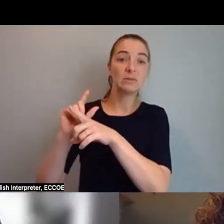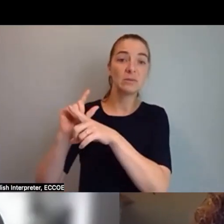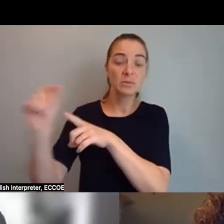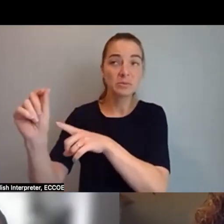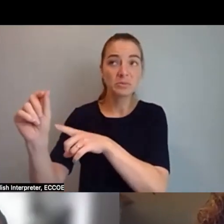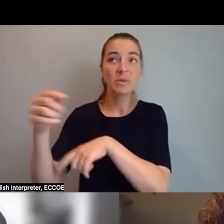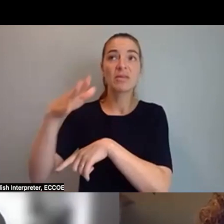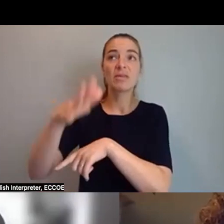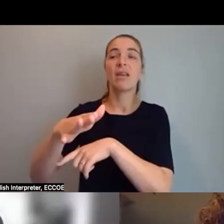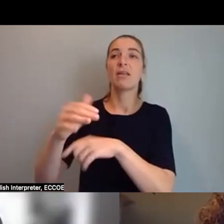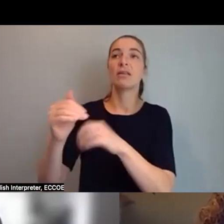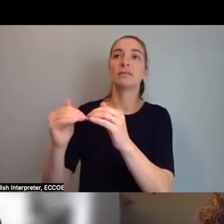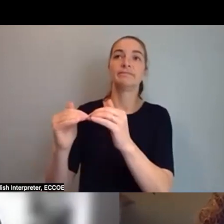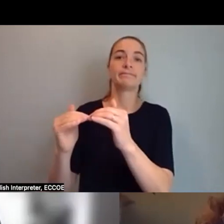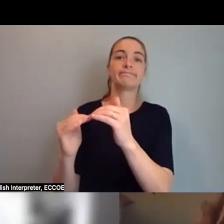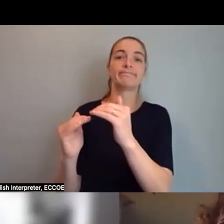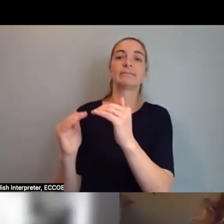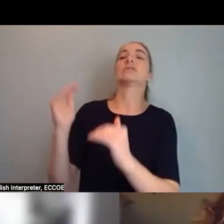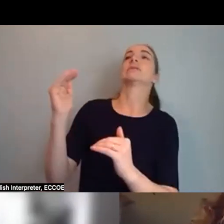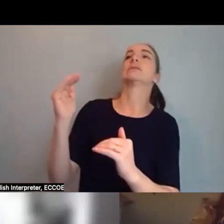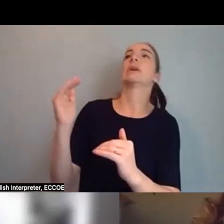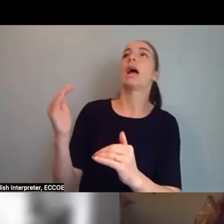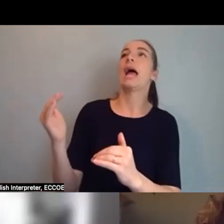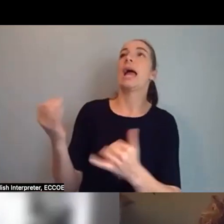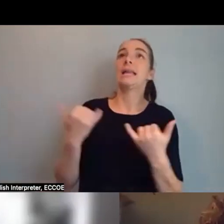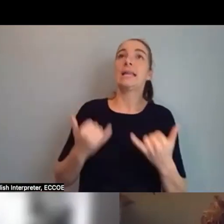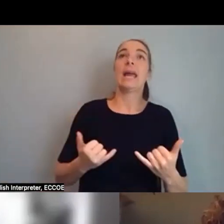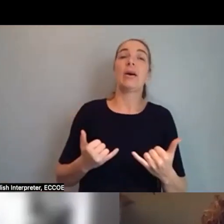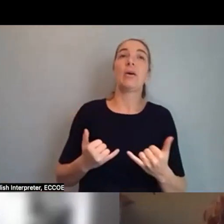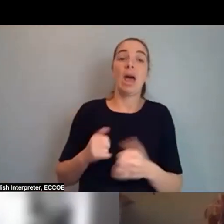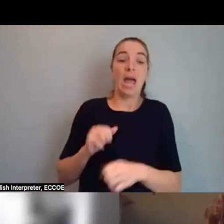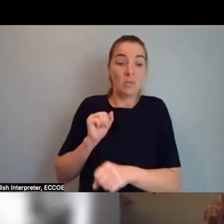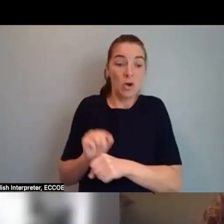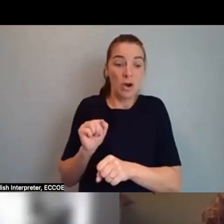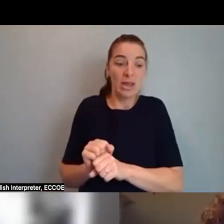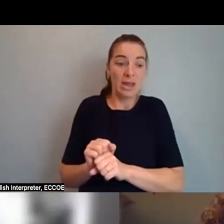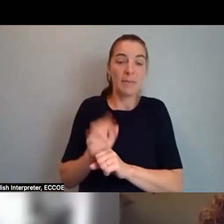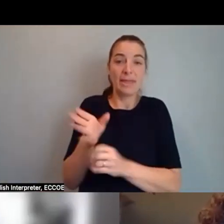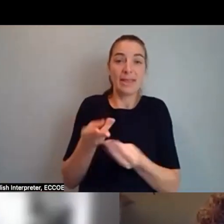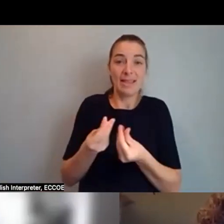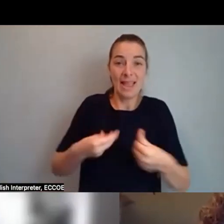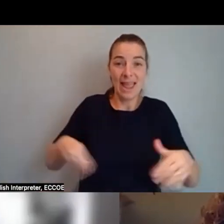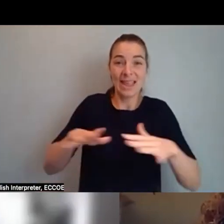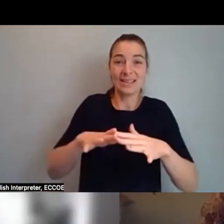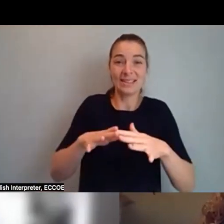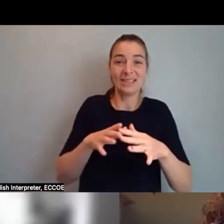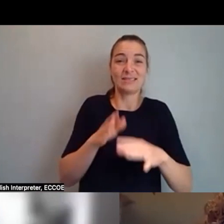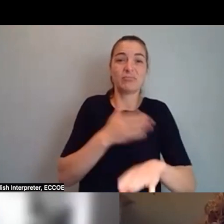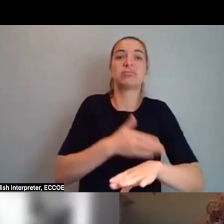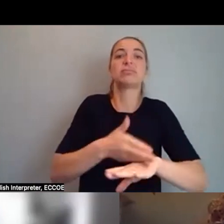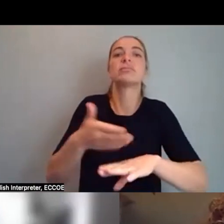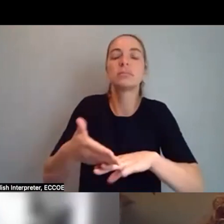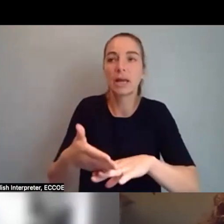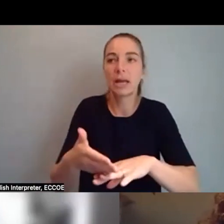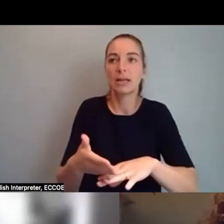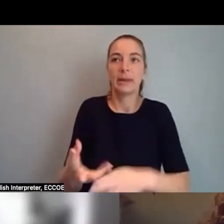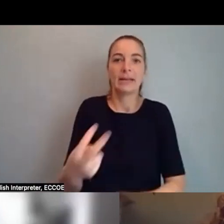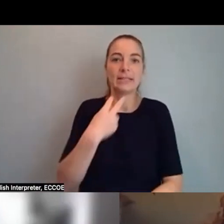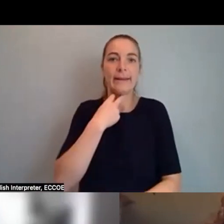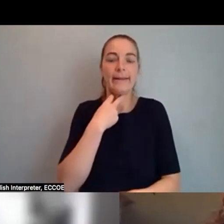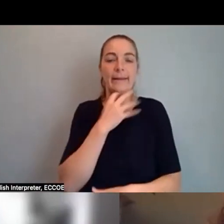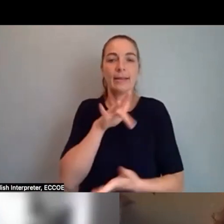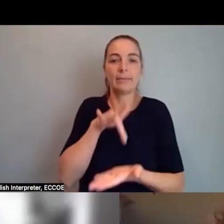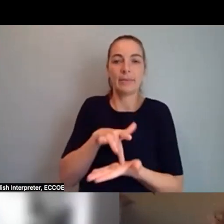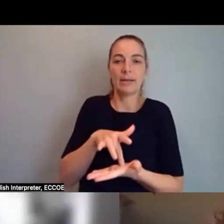in some ways, it was this paradox where the people that I spoke to were quite critical